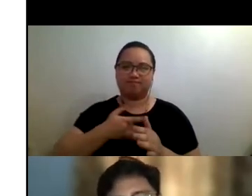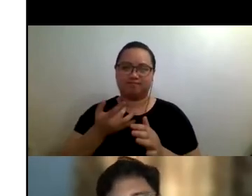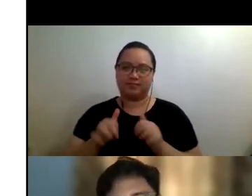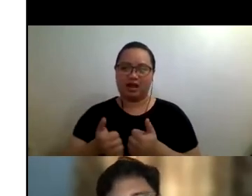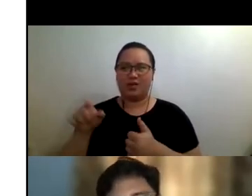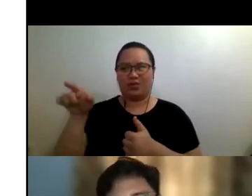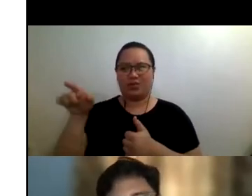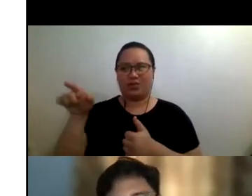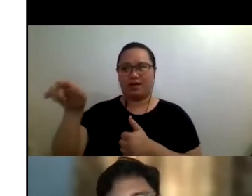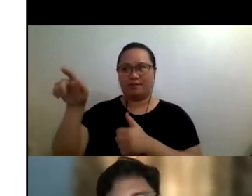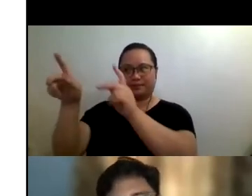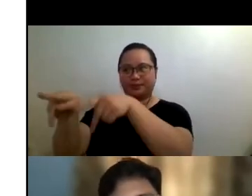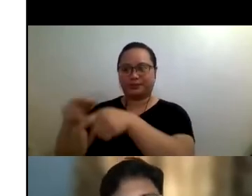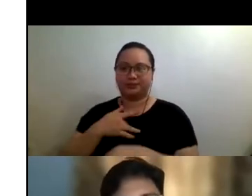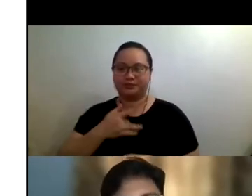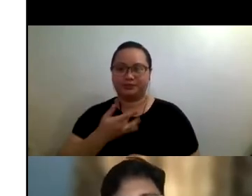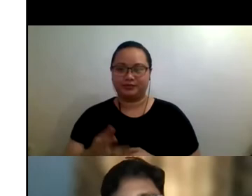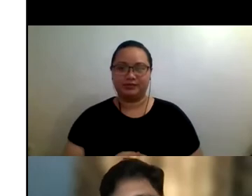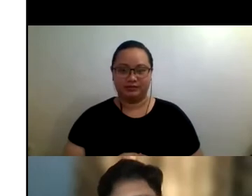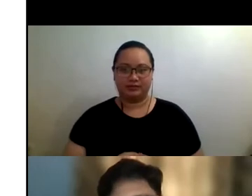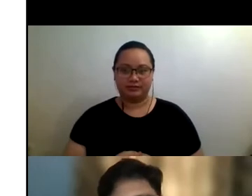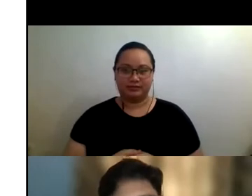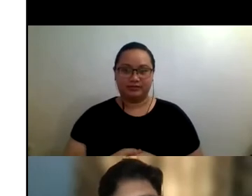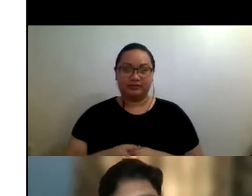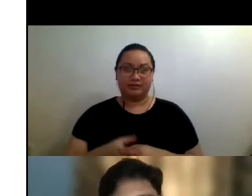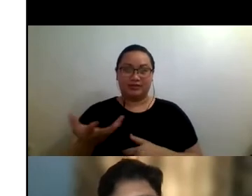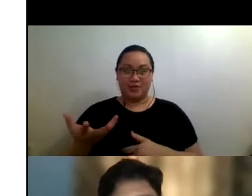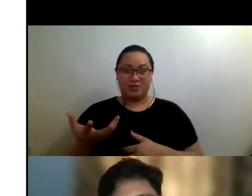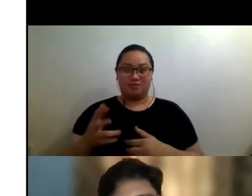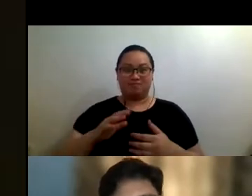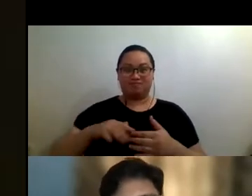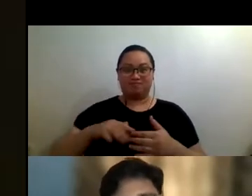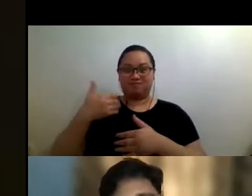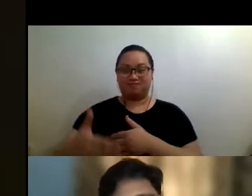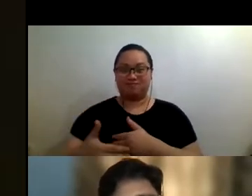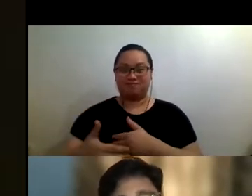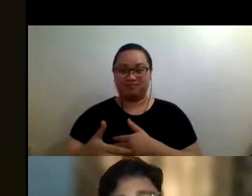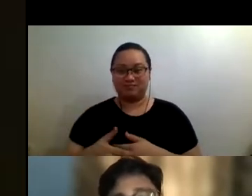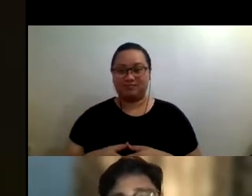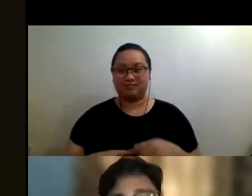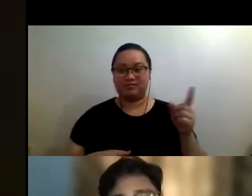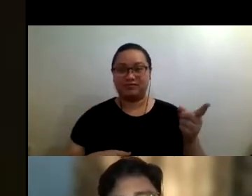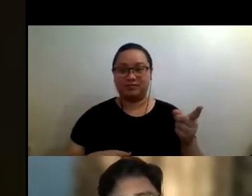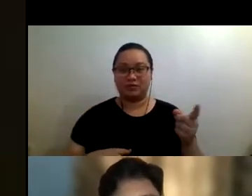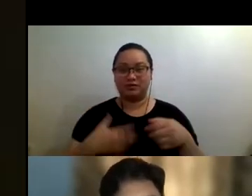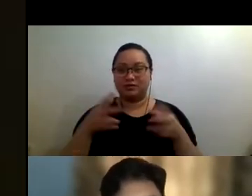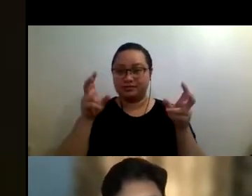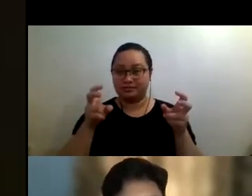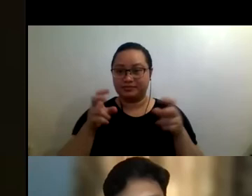next topic, point two of the four elements of empathy: withholding judgment.